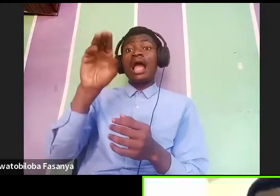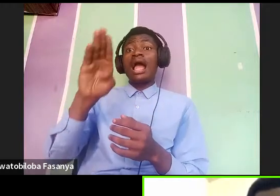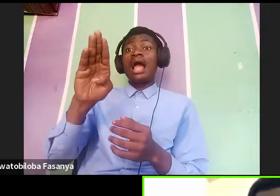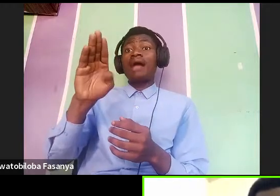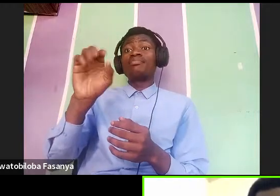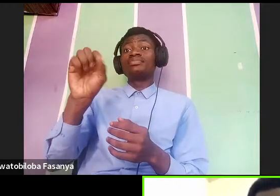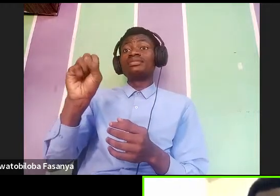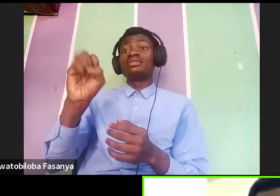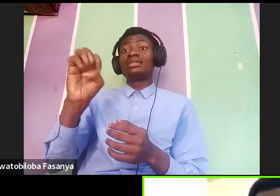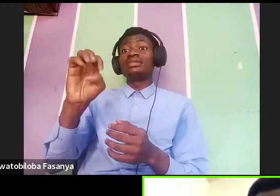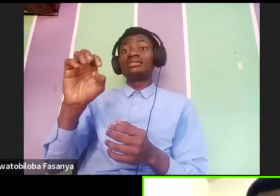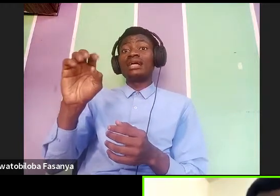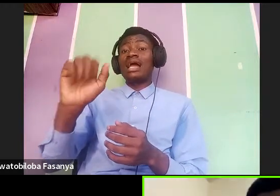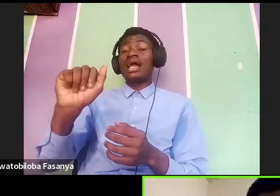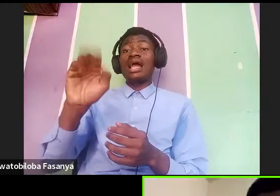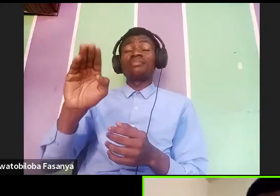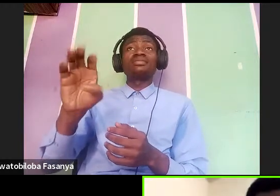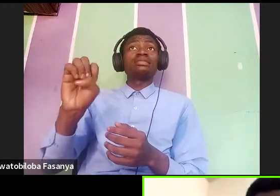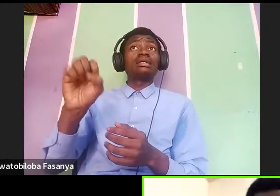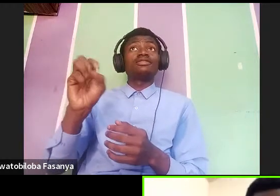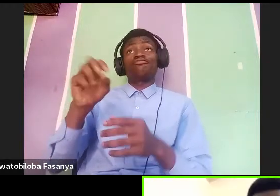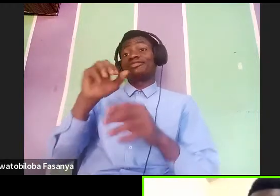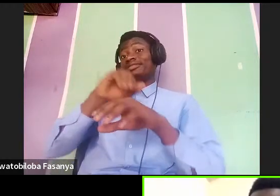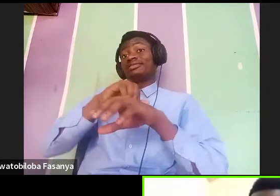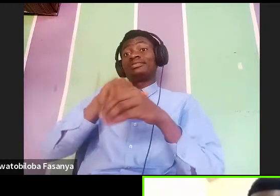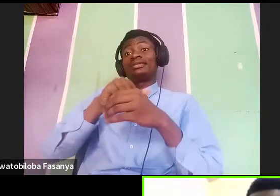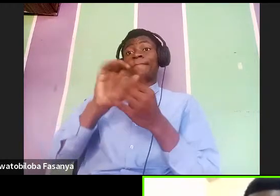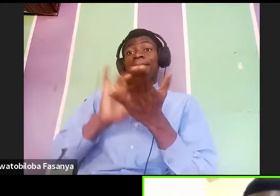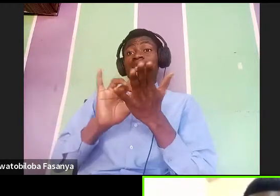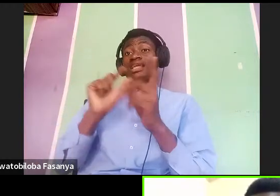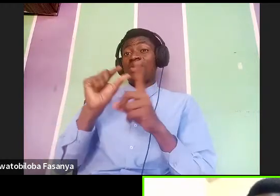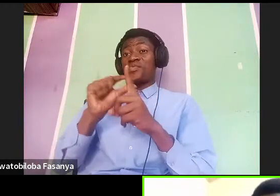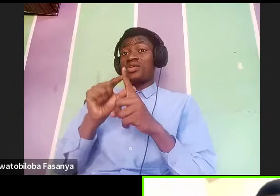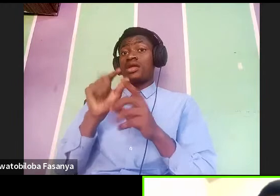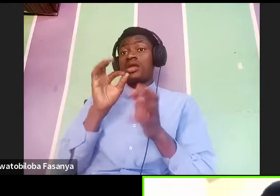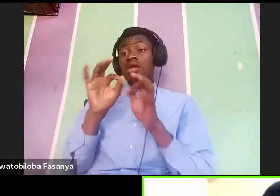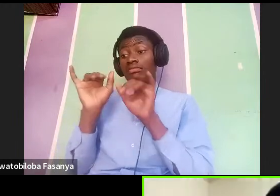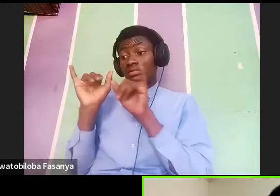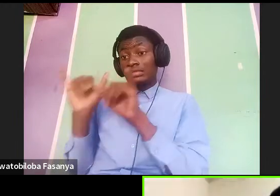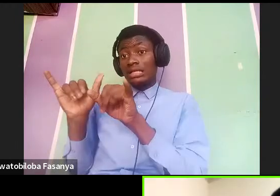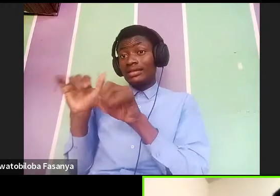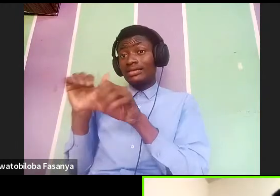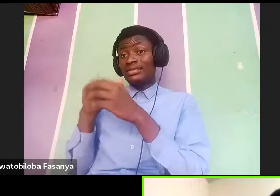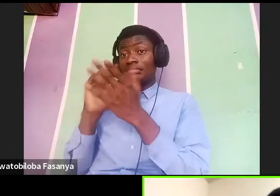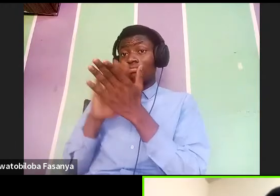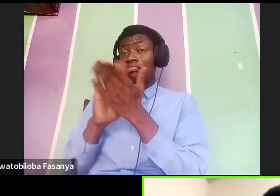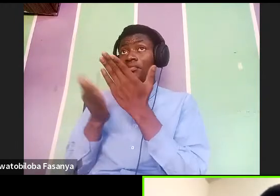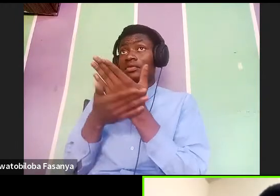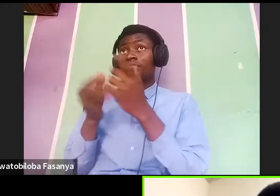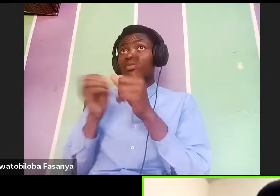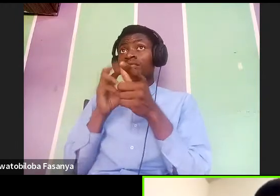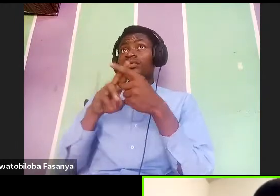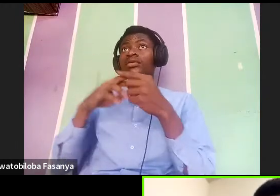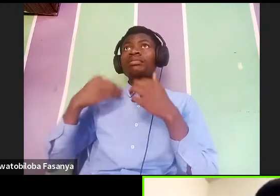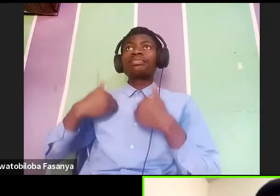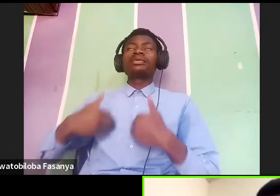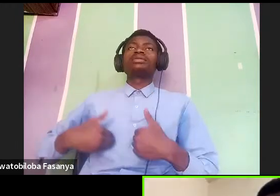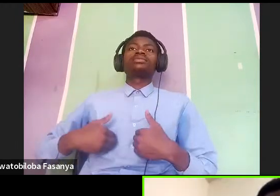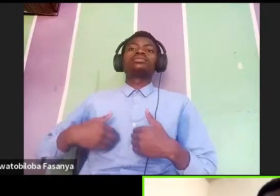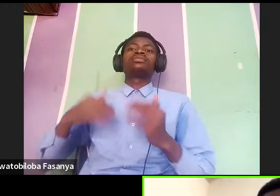without it being drained, then it will cause, a generalized infection, what we call